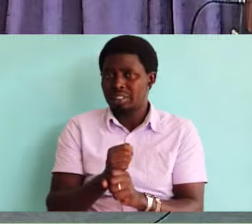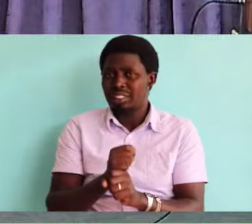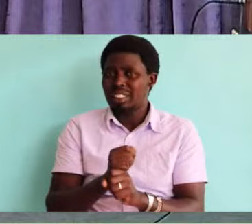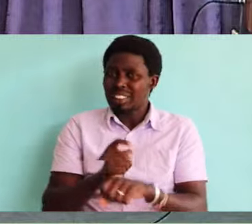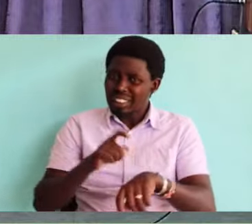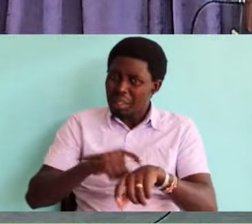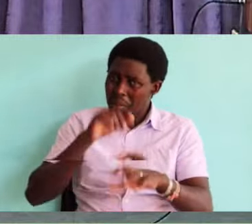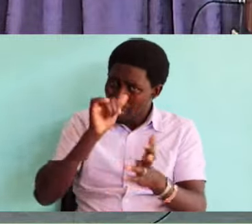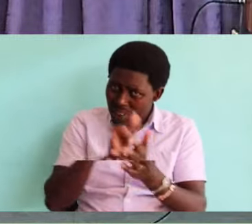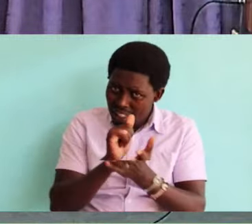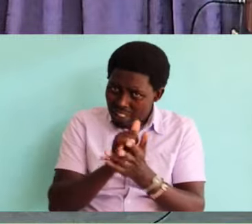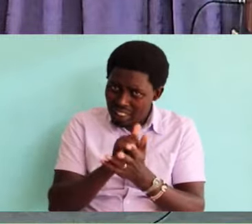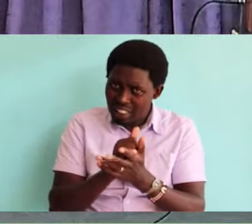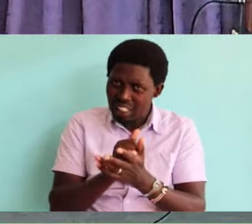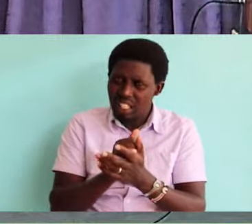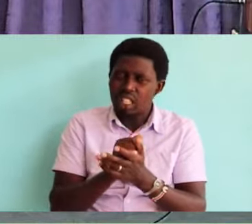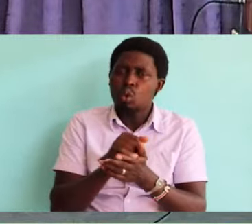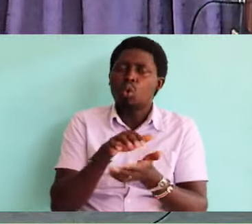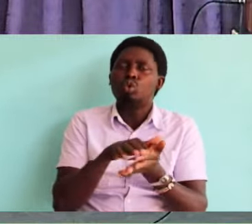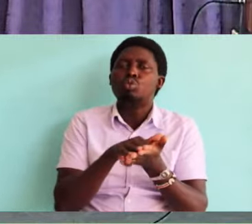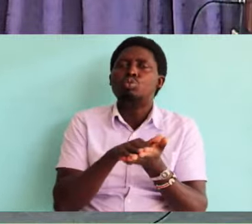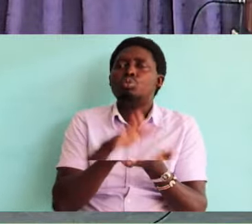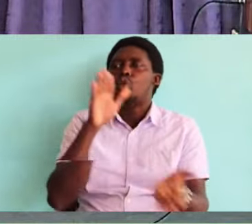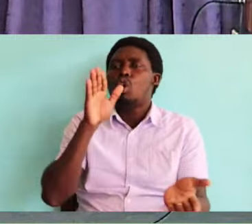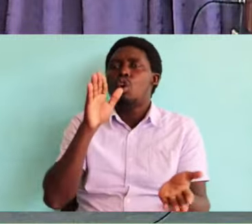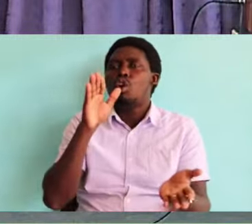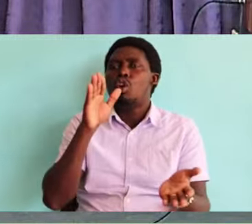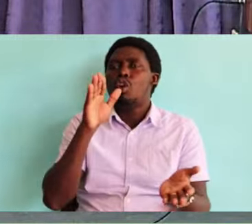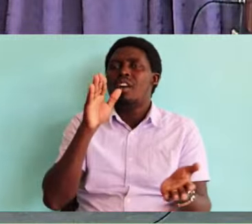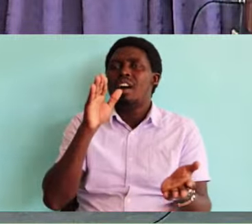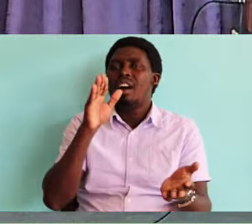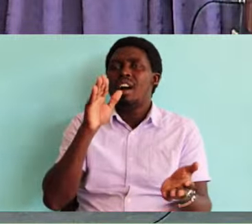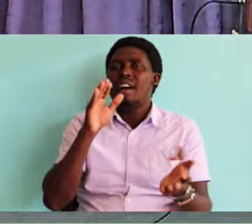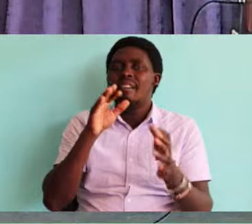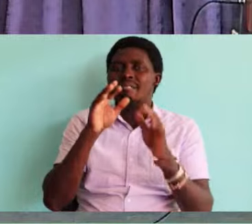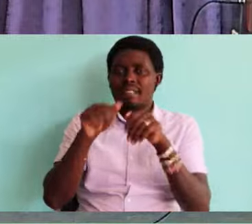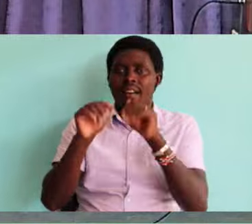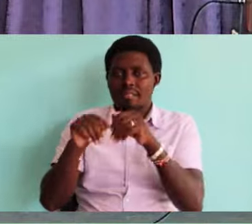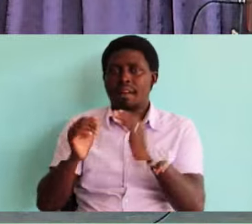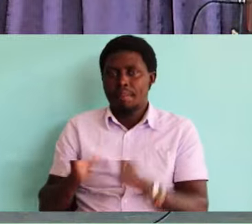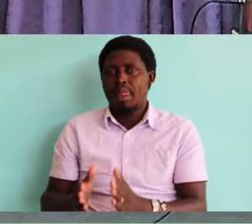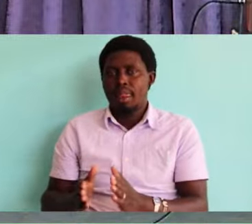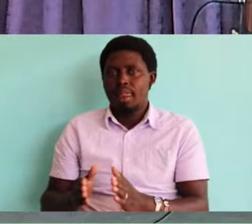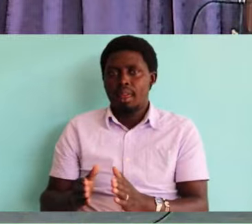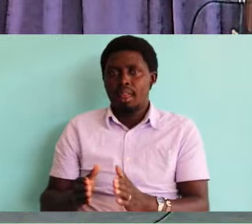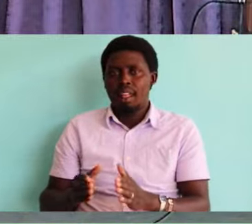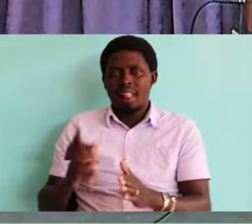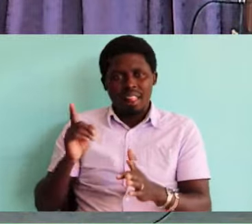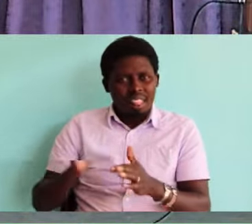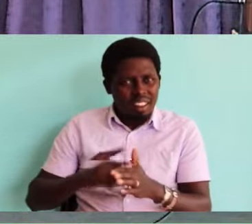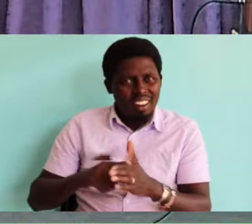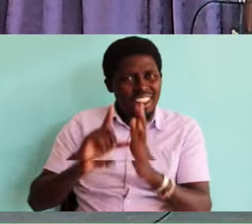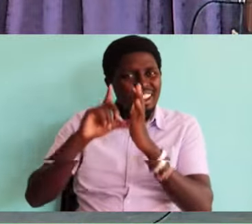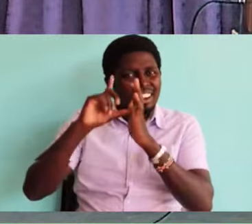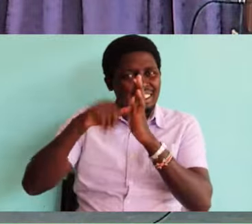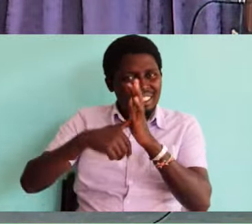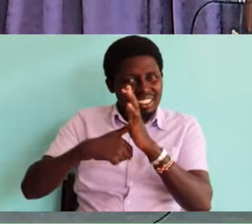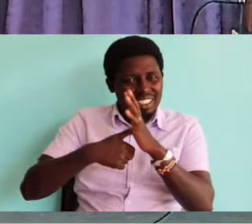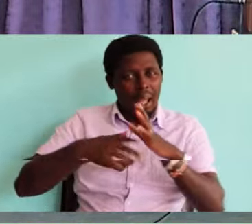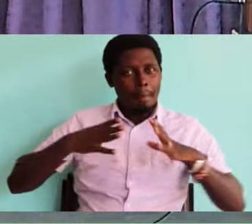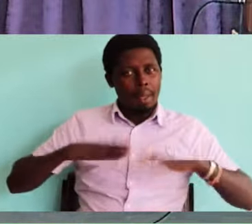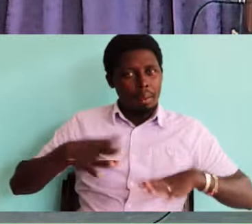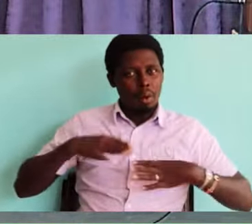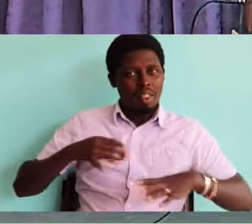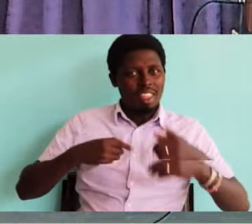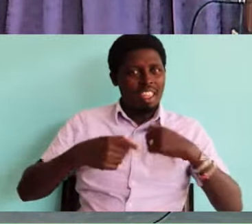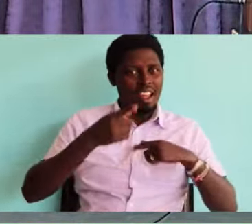work was more of I can say, farming. But with time, people have come up